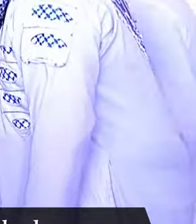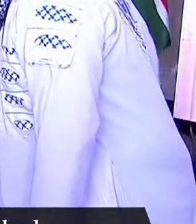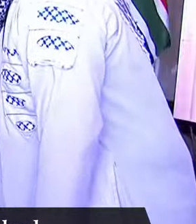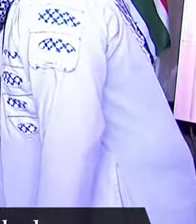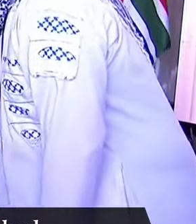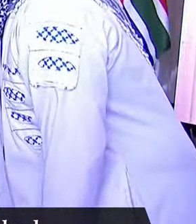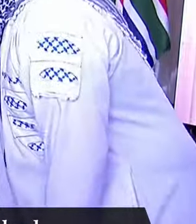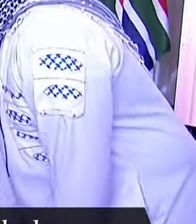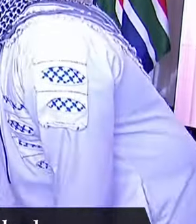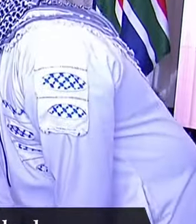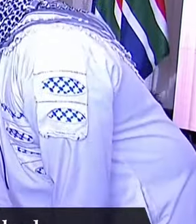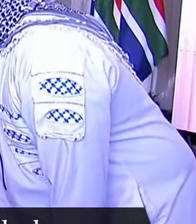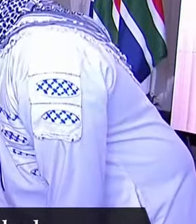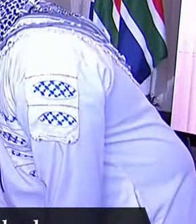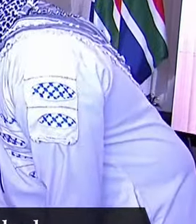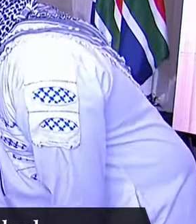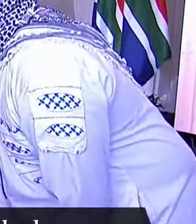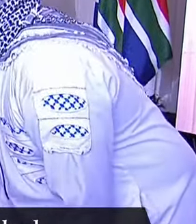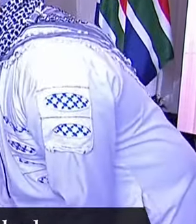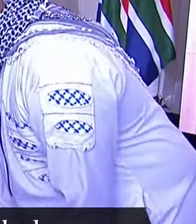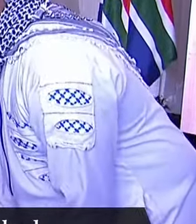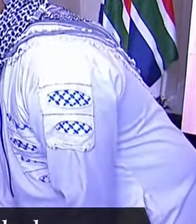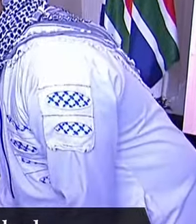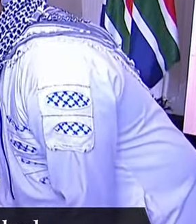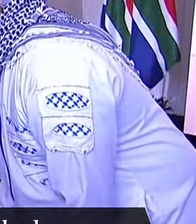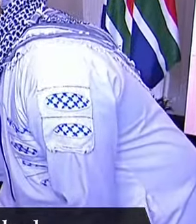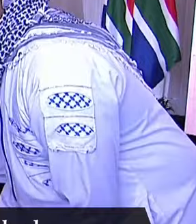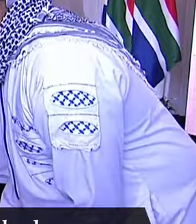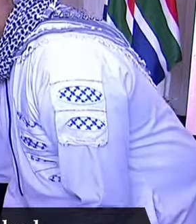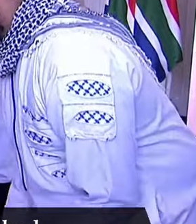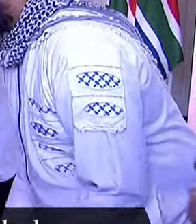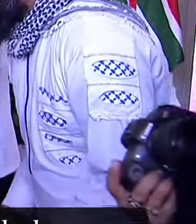some food in the marquee outside.